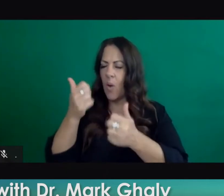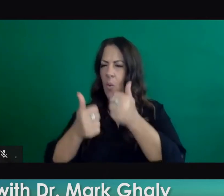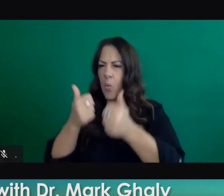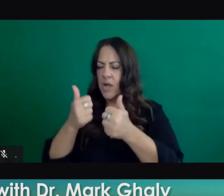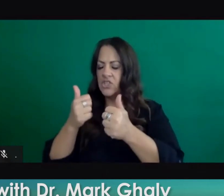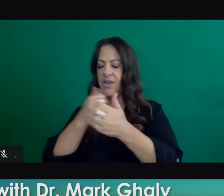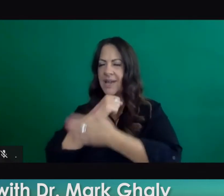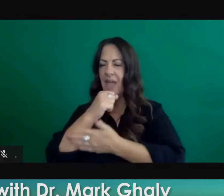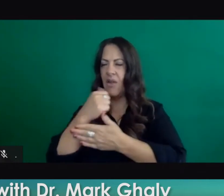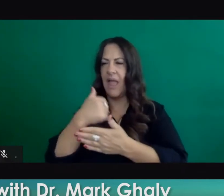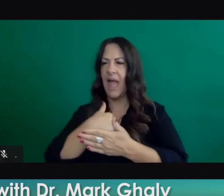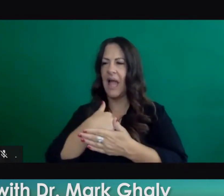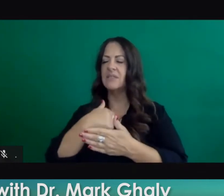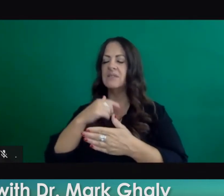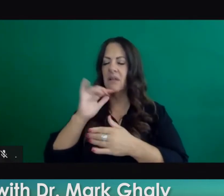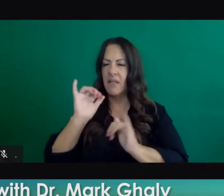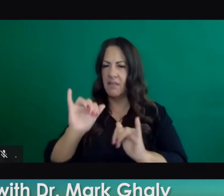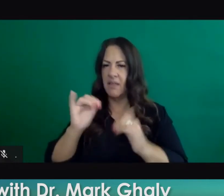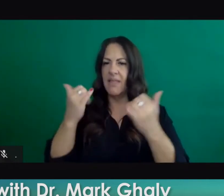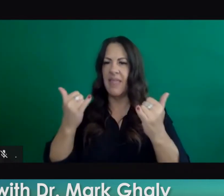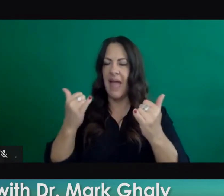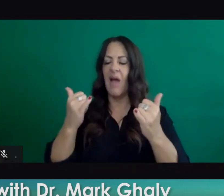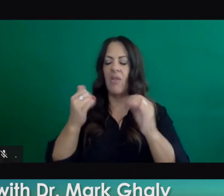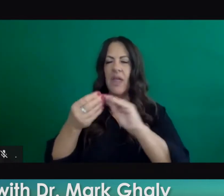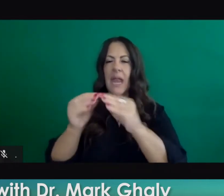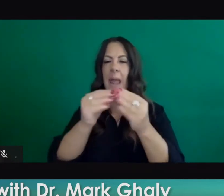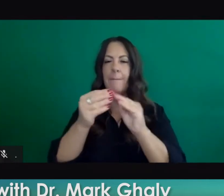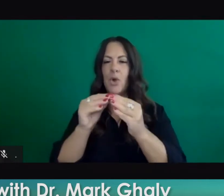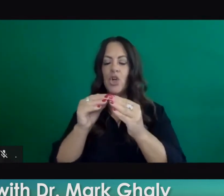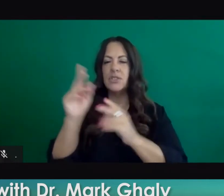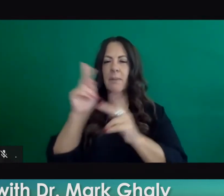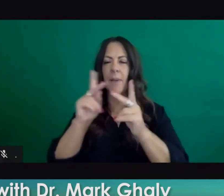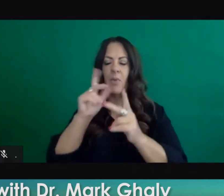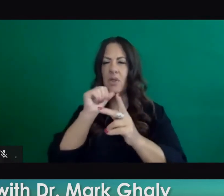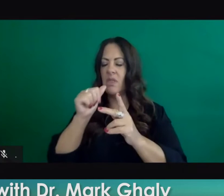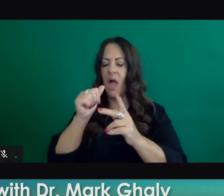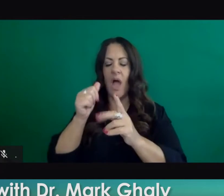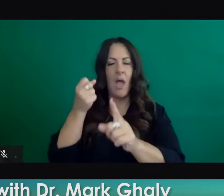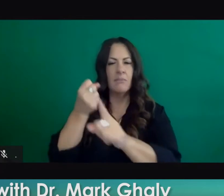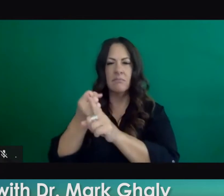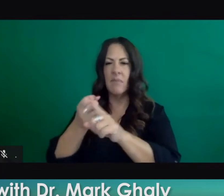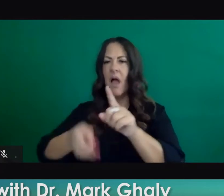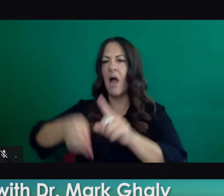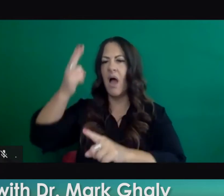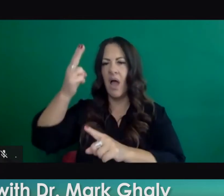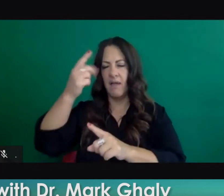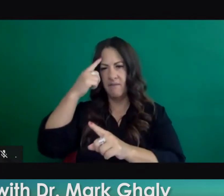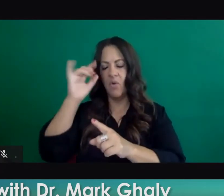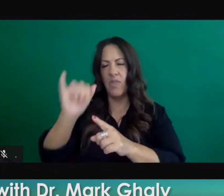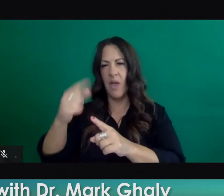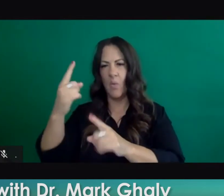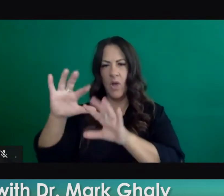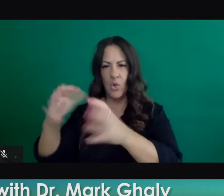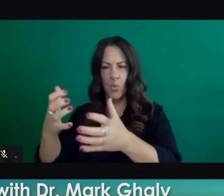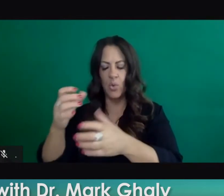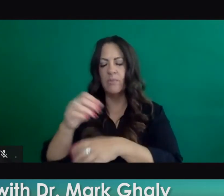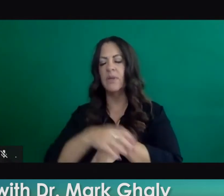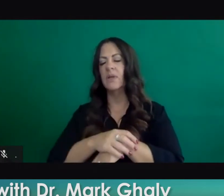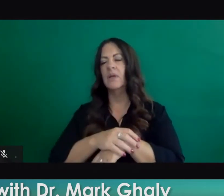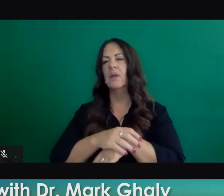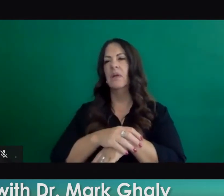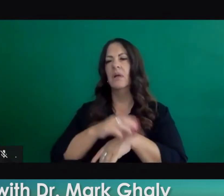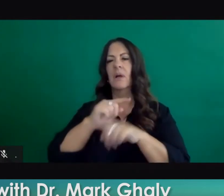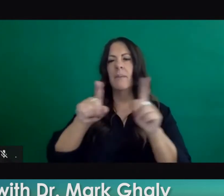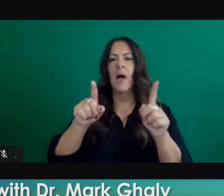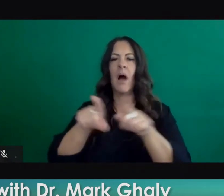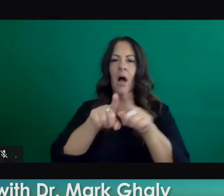to see for each county is now they need to make sure that not only do their test positivity for the whole county, their adjusted case rate, but